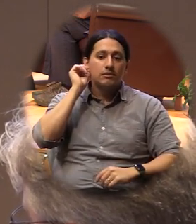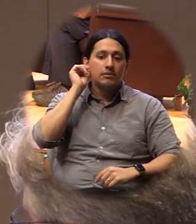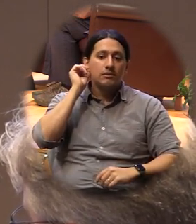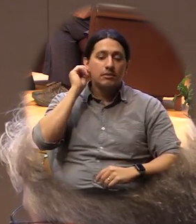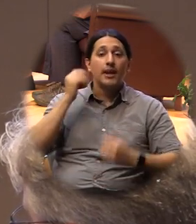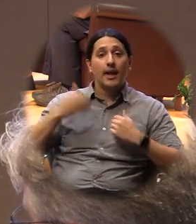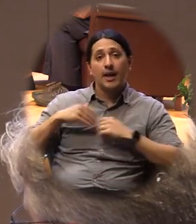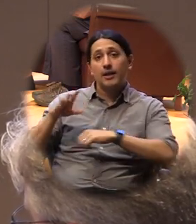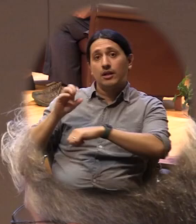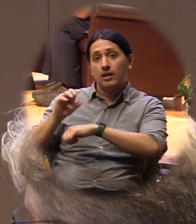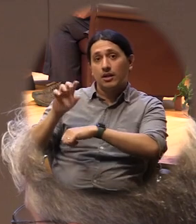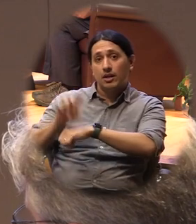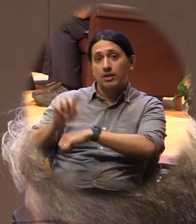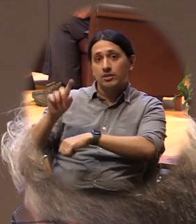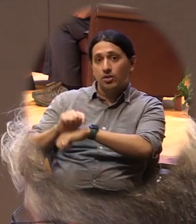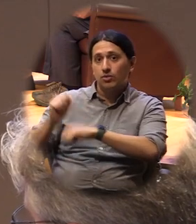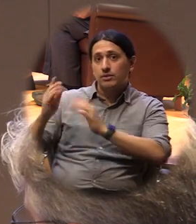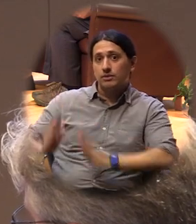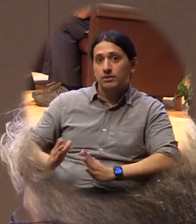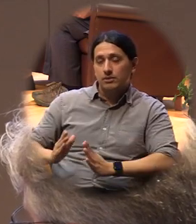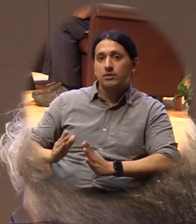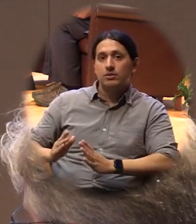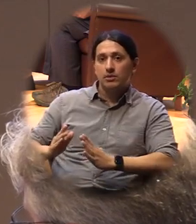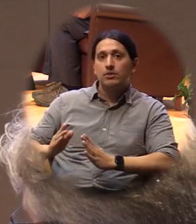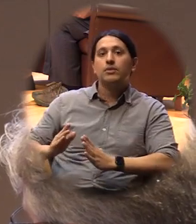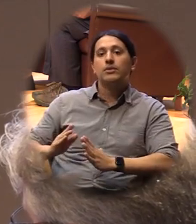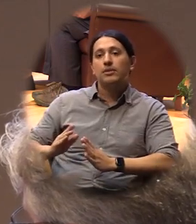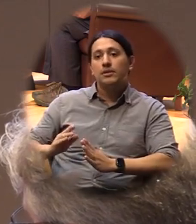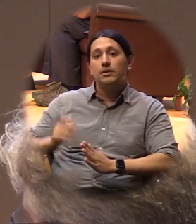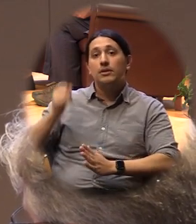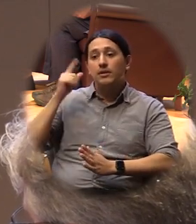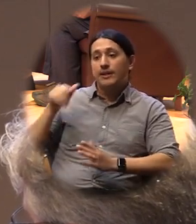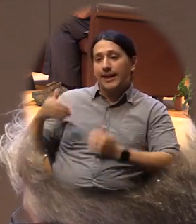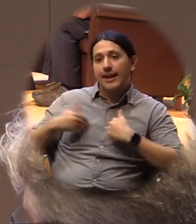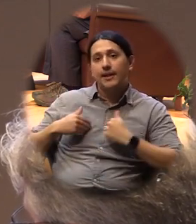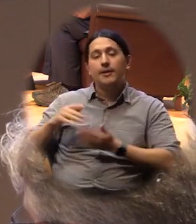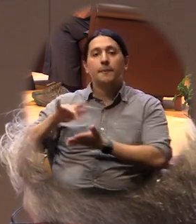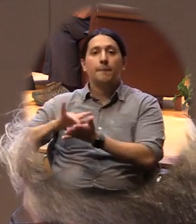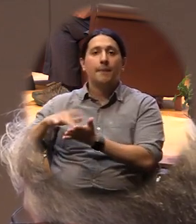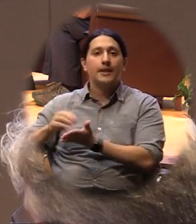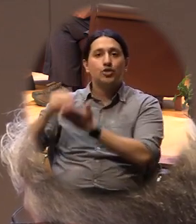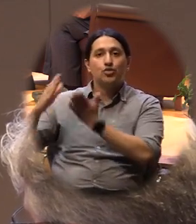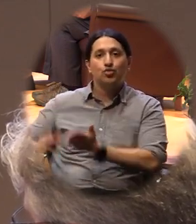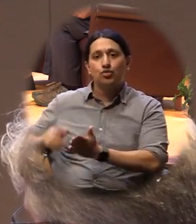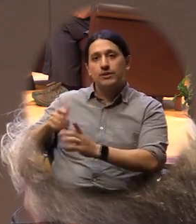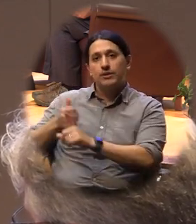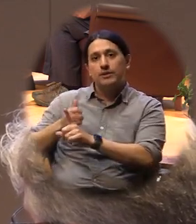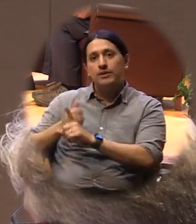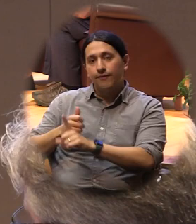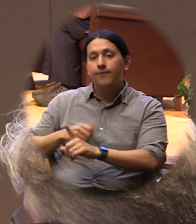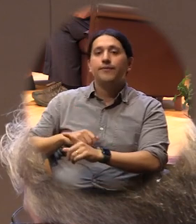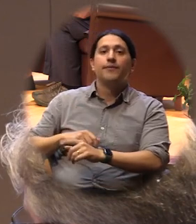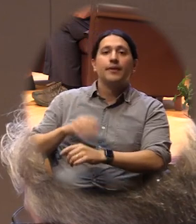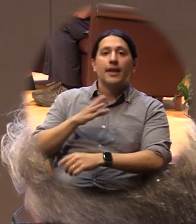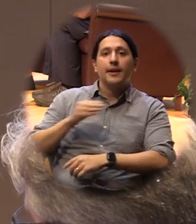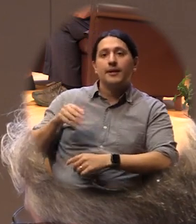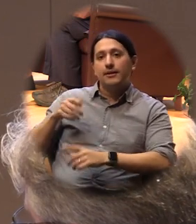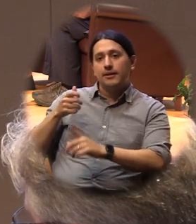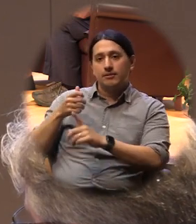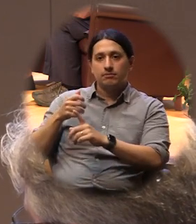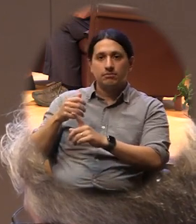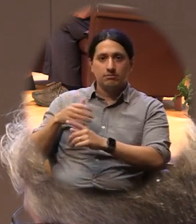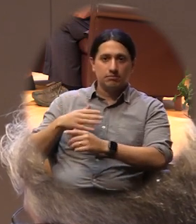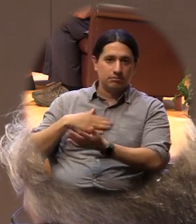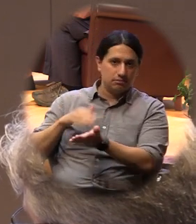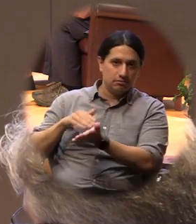med student who, he's a plastic surgeon who's done a lot of work to learn how to do gender-affirming surgery.